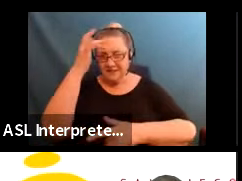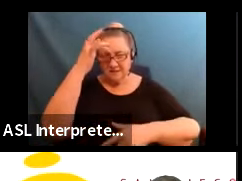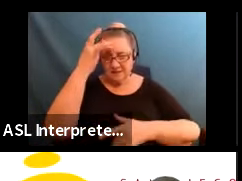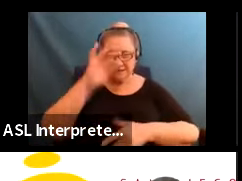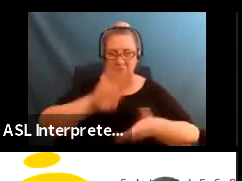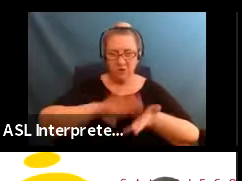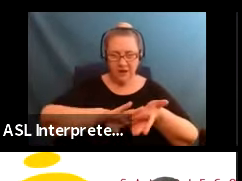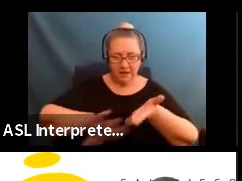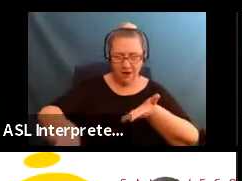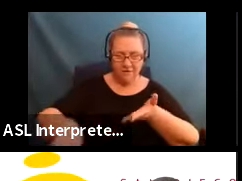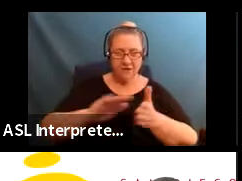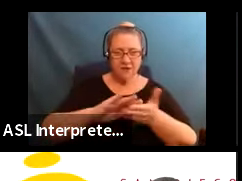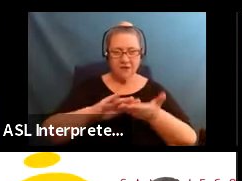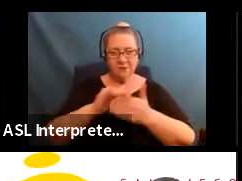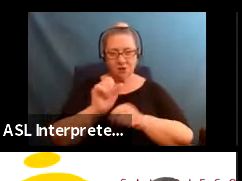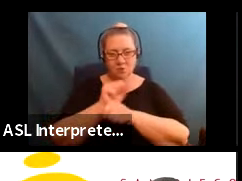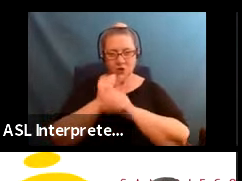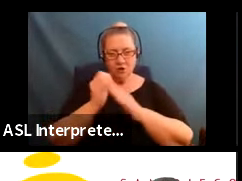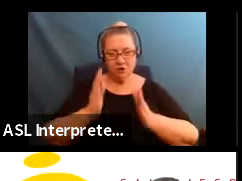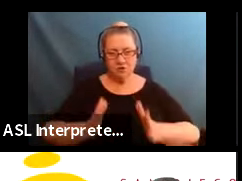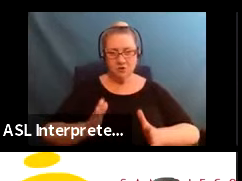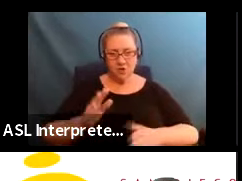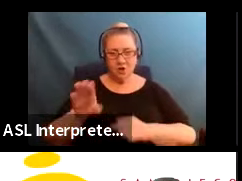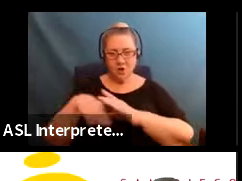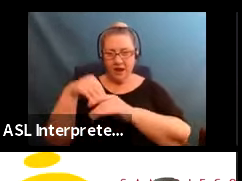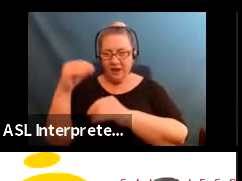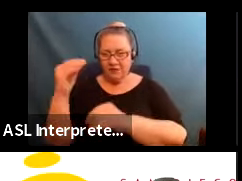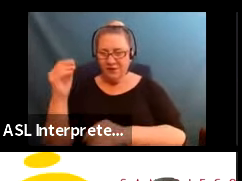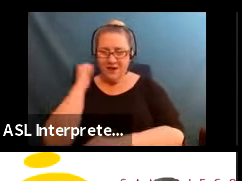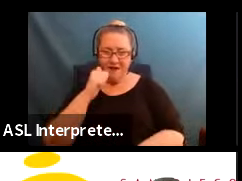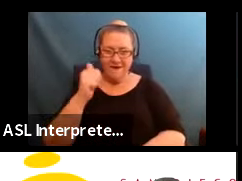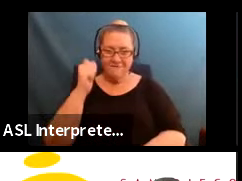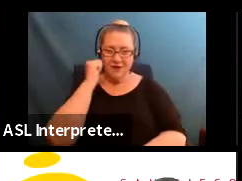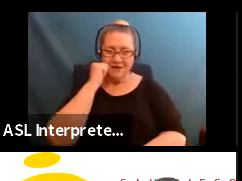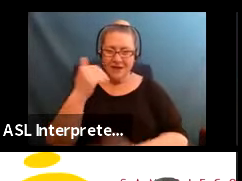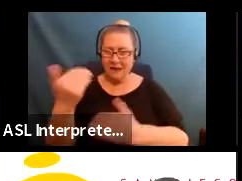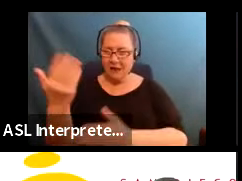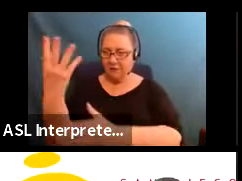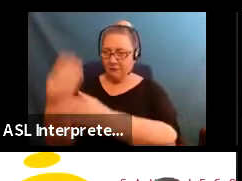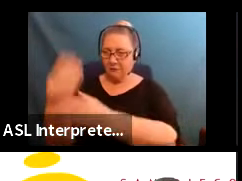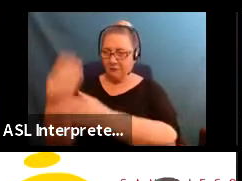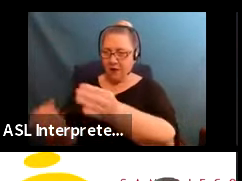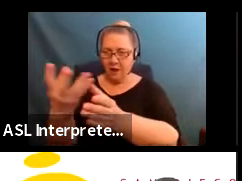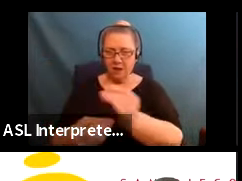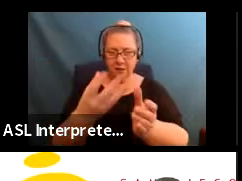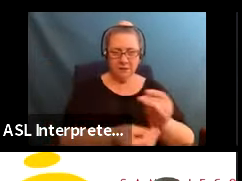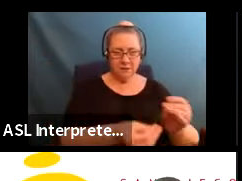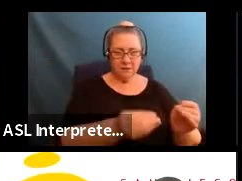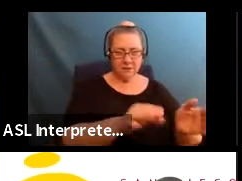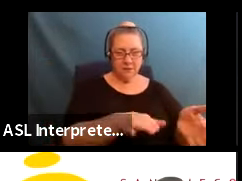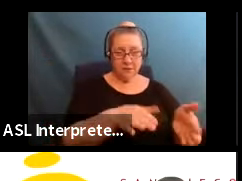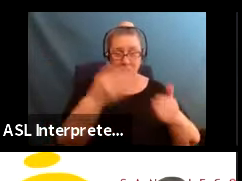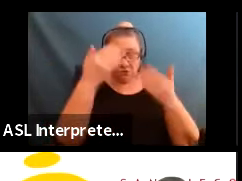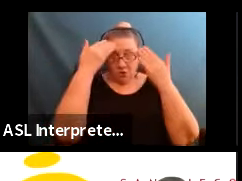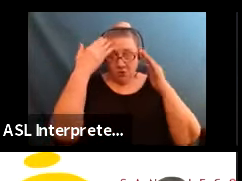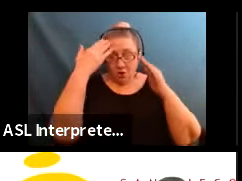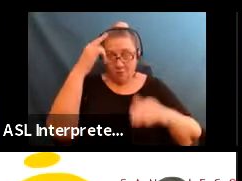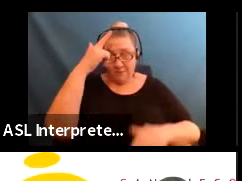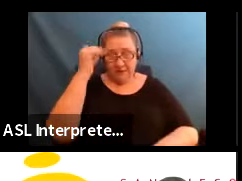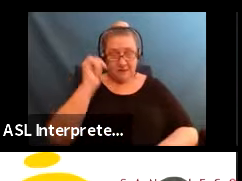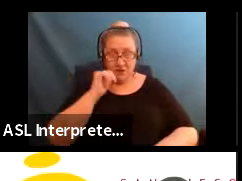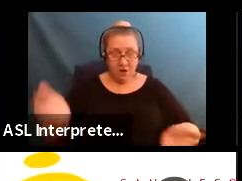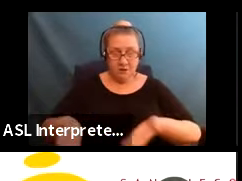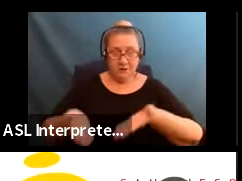community workers are out there day to day, and now they're dying. I know of many who are dying who you don't know because they're not lifted up.